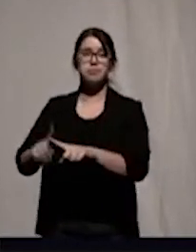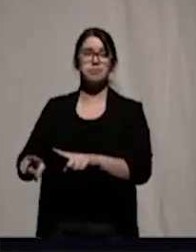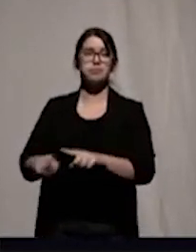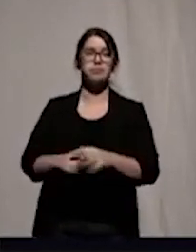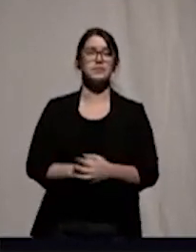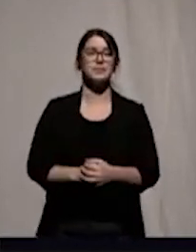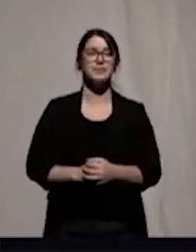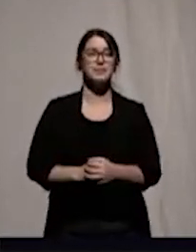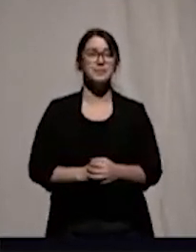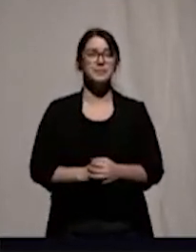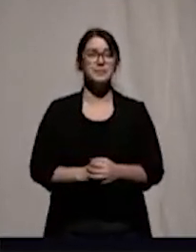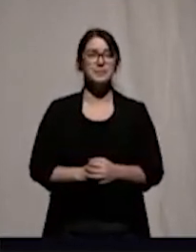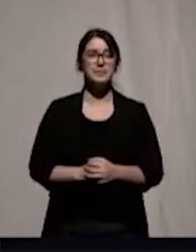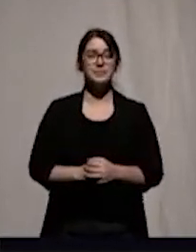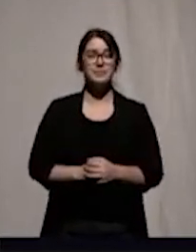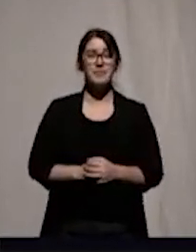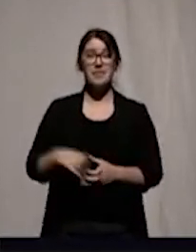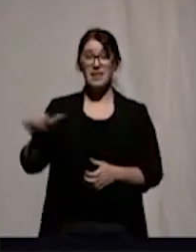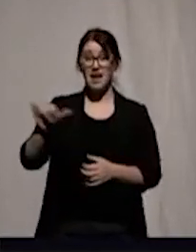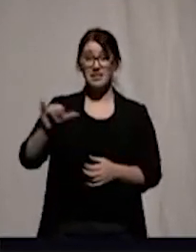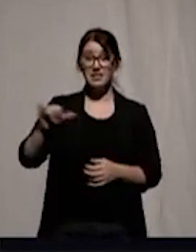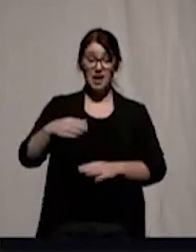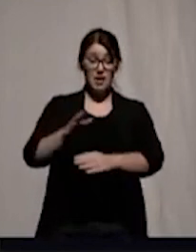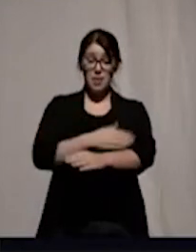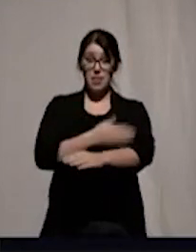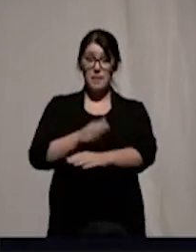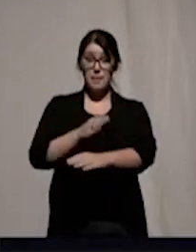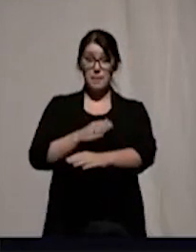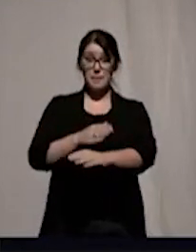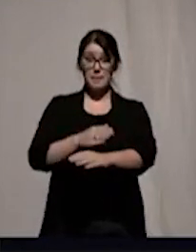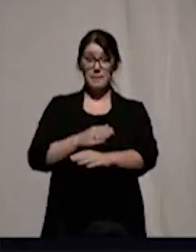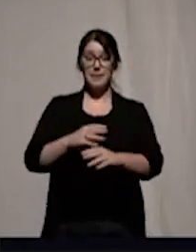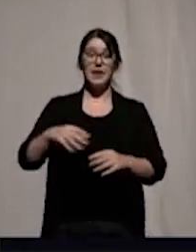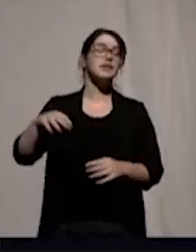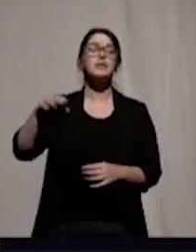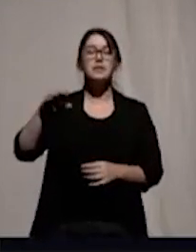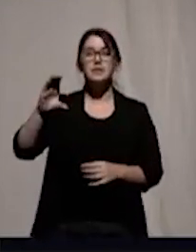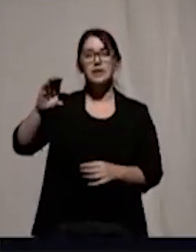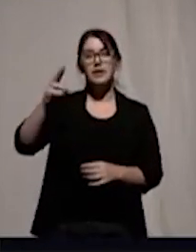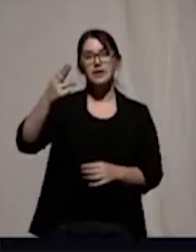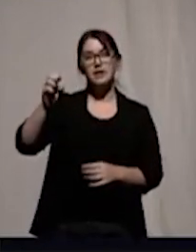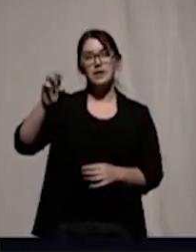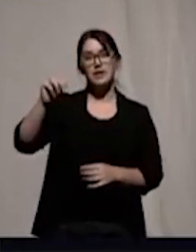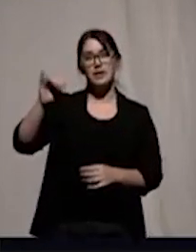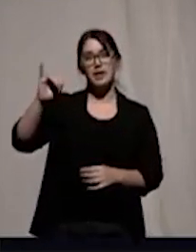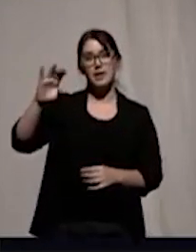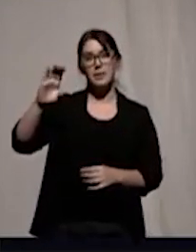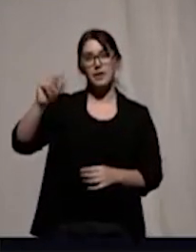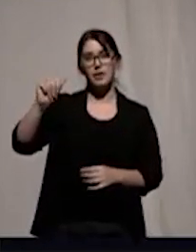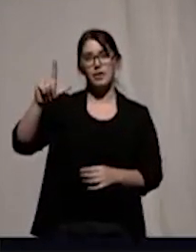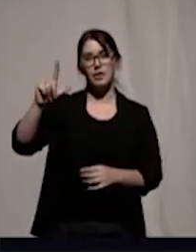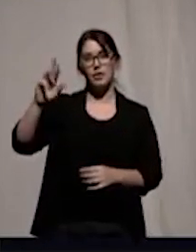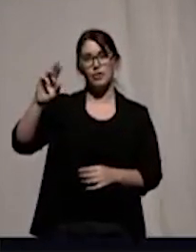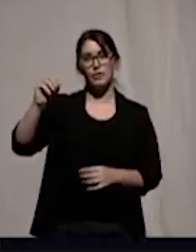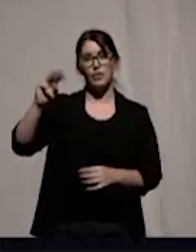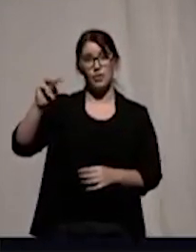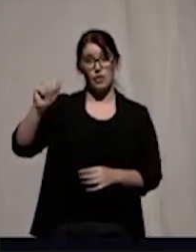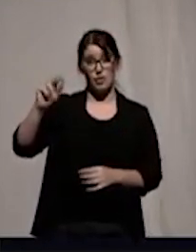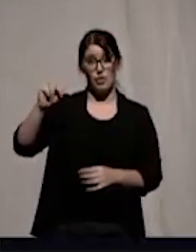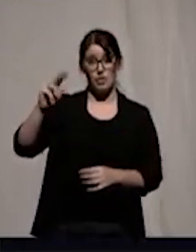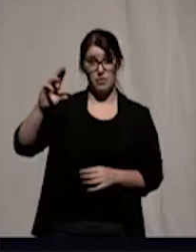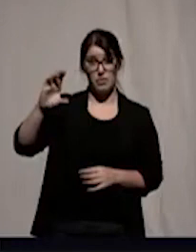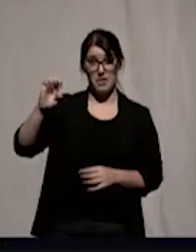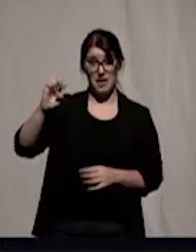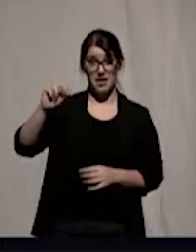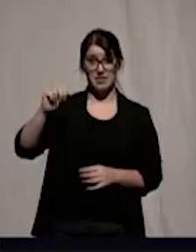figure out what to write. My Chemical Romance couldn't write a chorus, so they went na na na na na na na na na na na na, and you know, maybe that was a placeholder